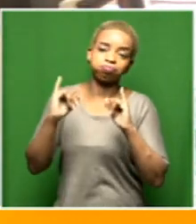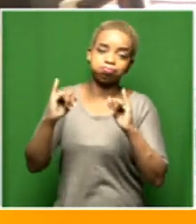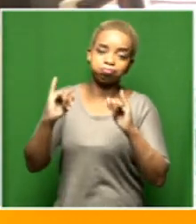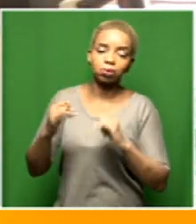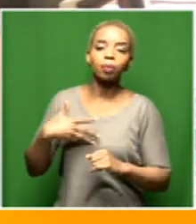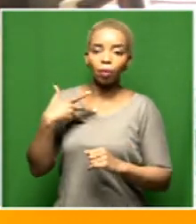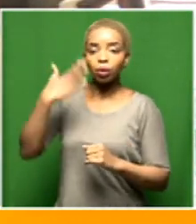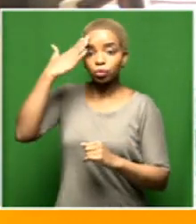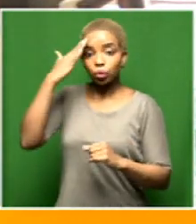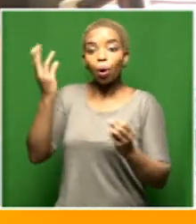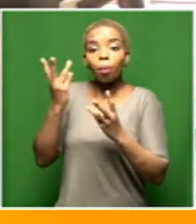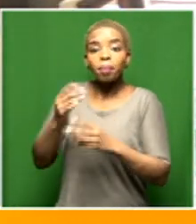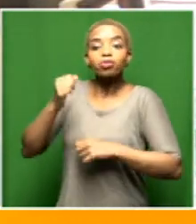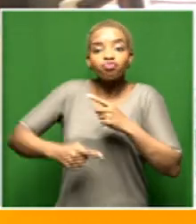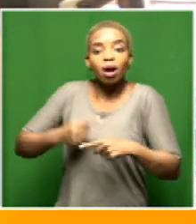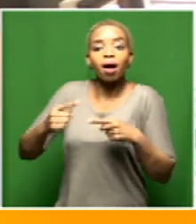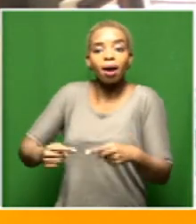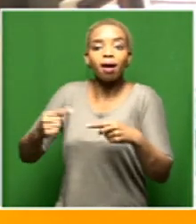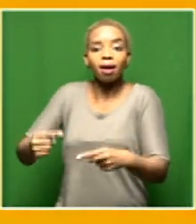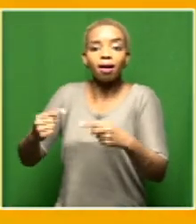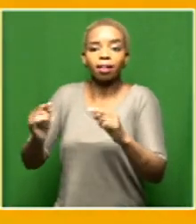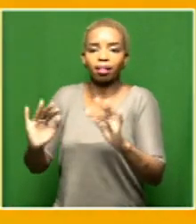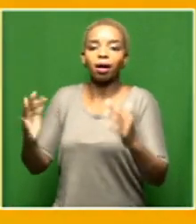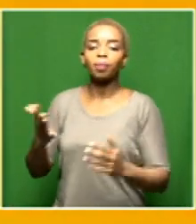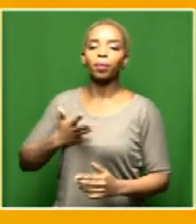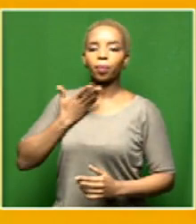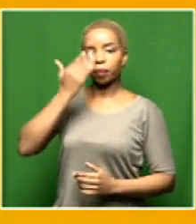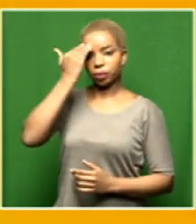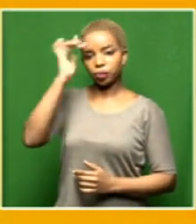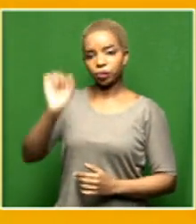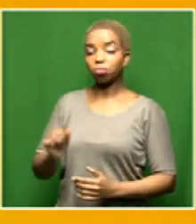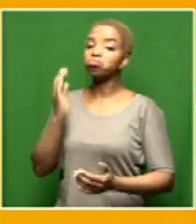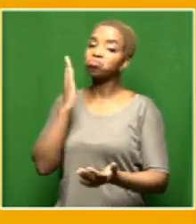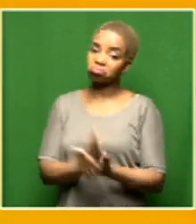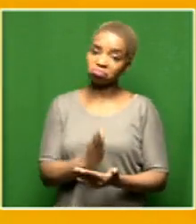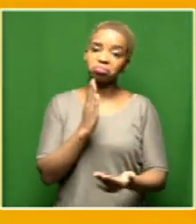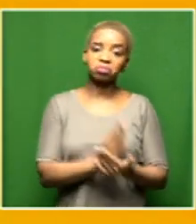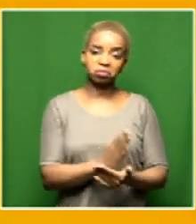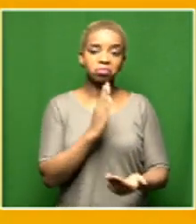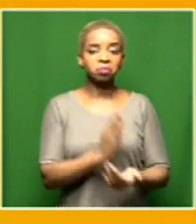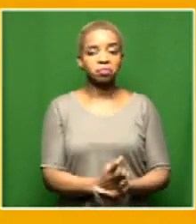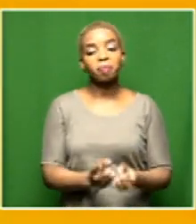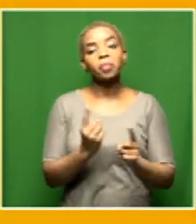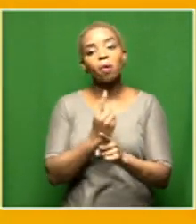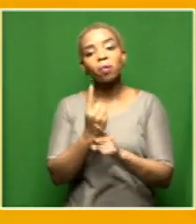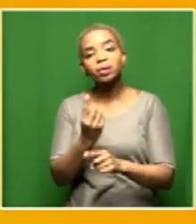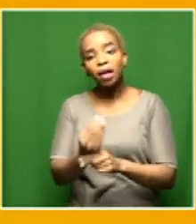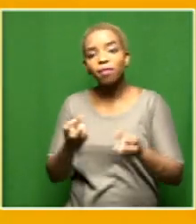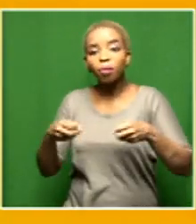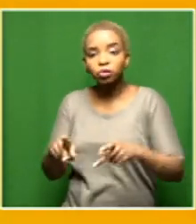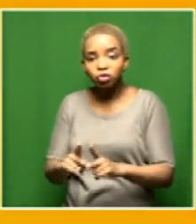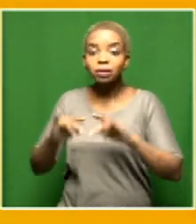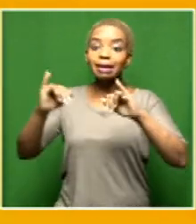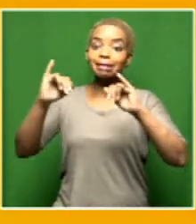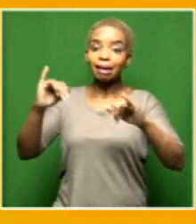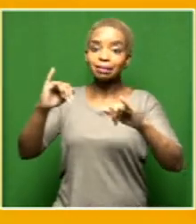people struggle through this as well. But of course. And more so because, there's always opportunity in every crisis. So there